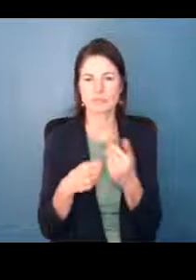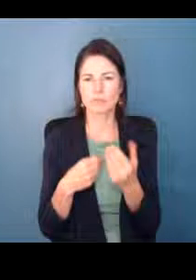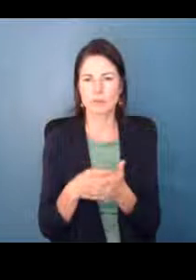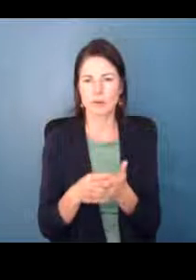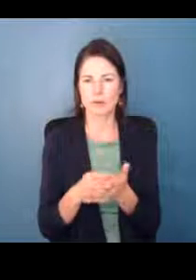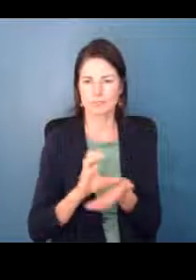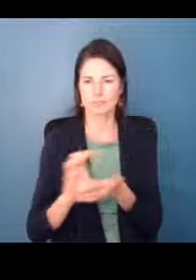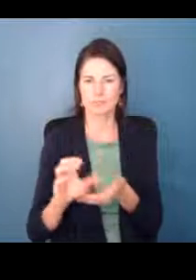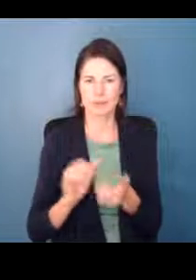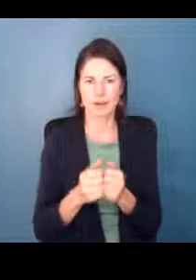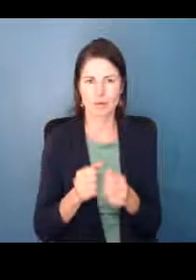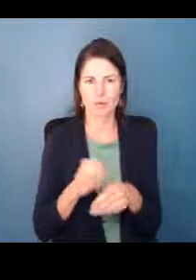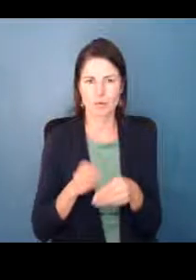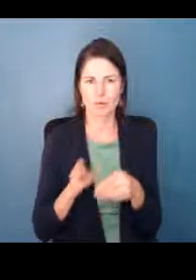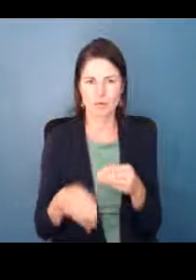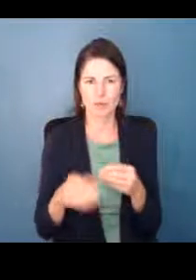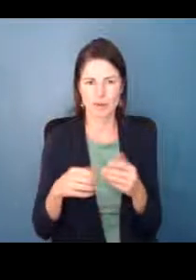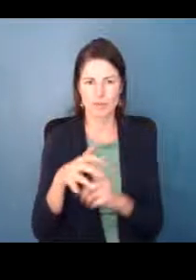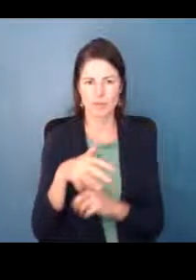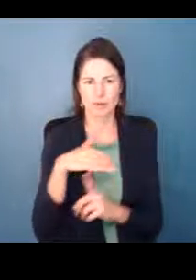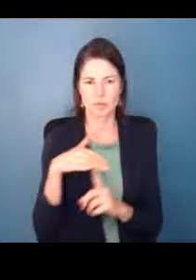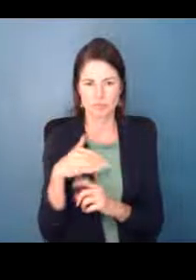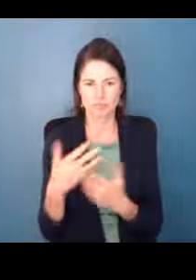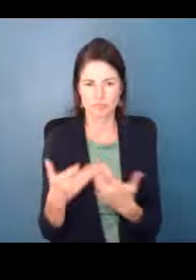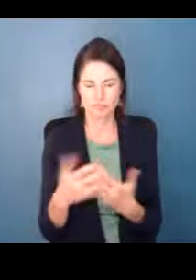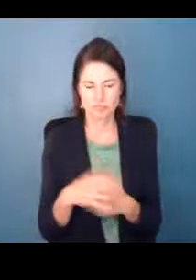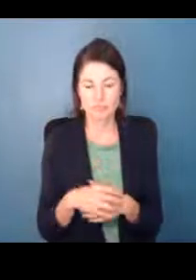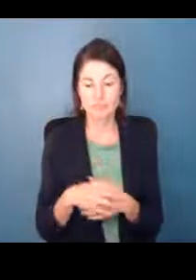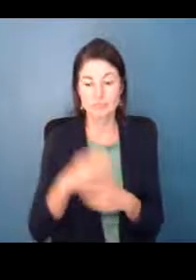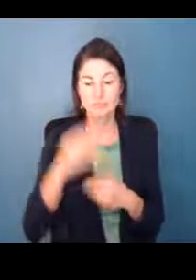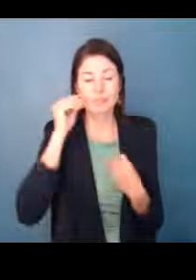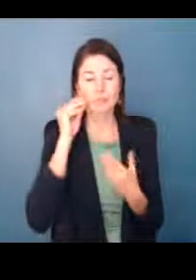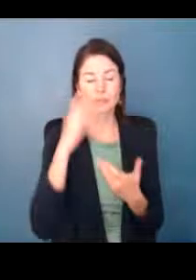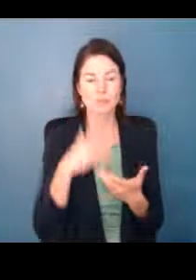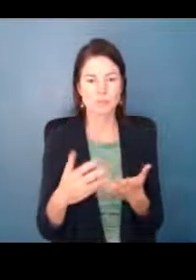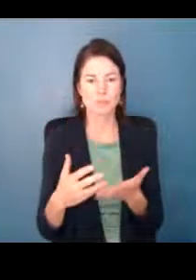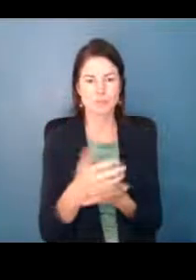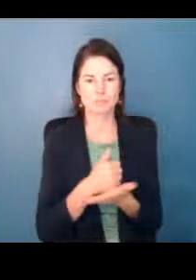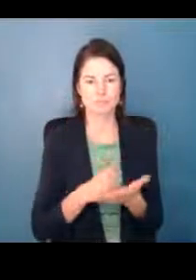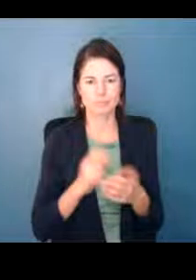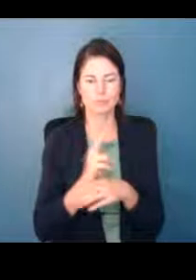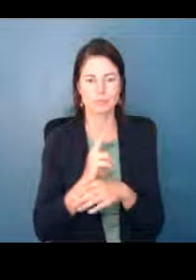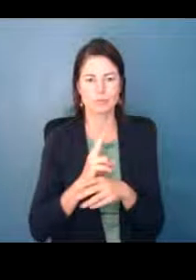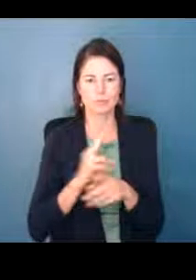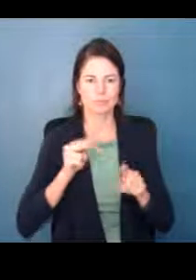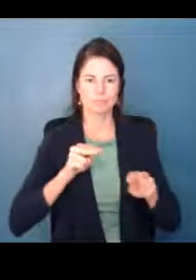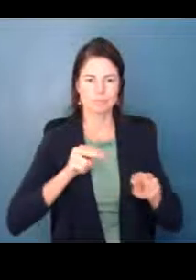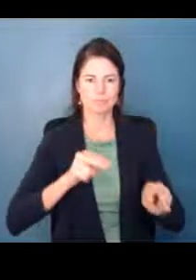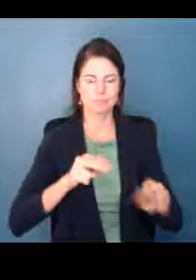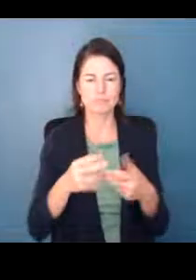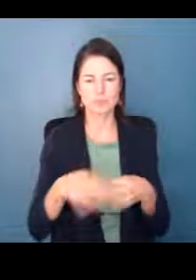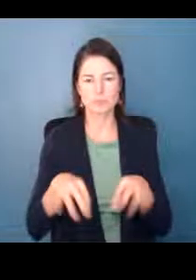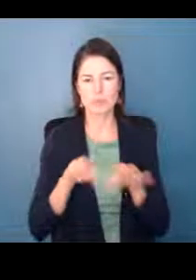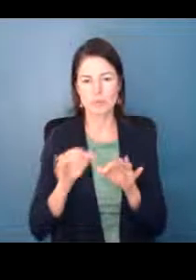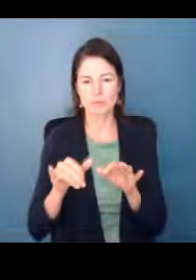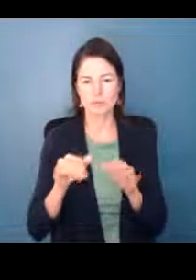environmental phase. This information has been provided and will be used as part of ongoing oversight of this important seismic retrofit